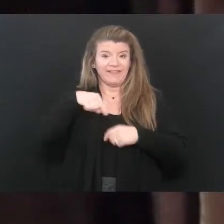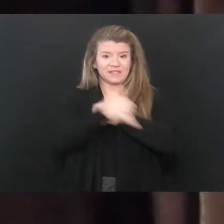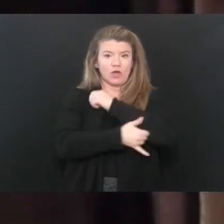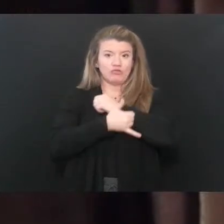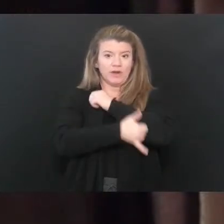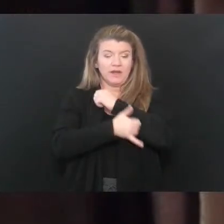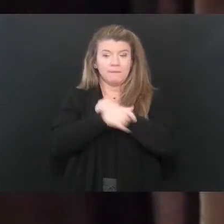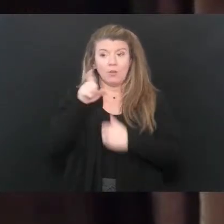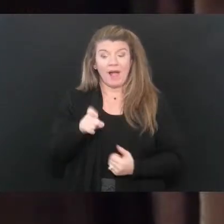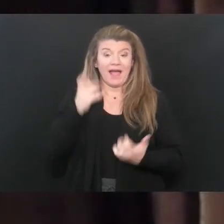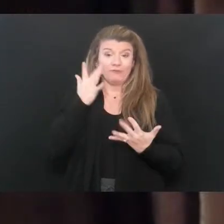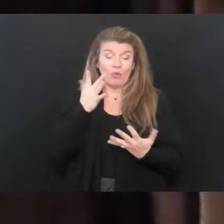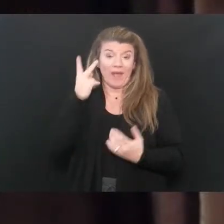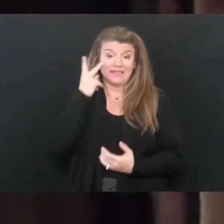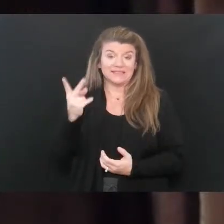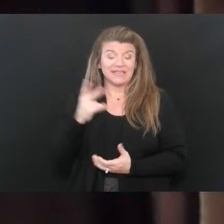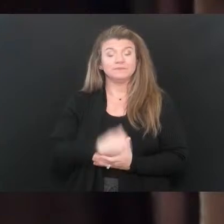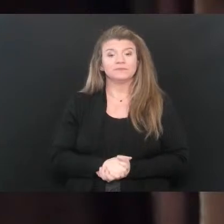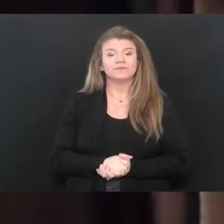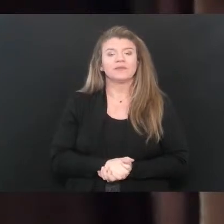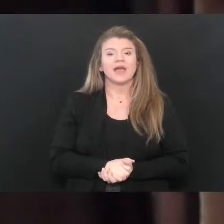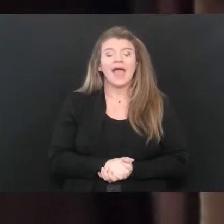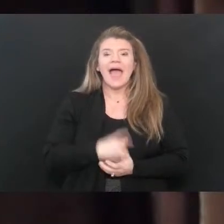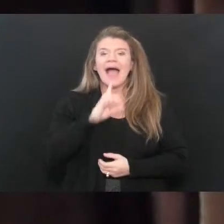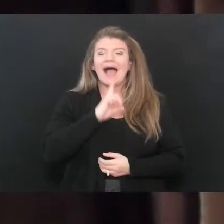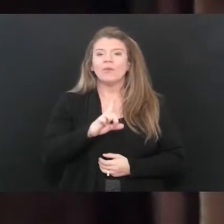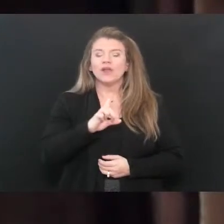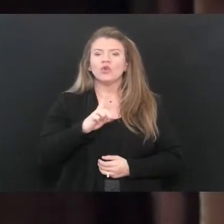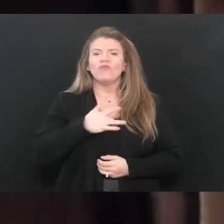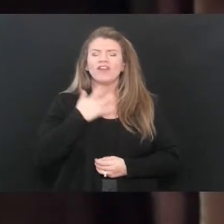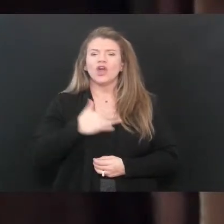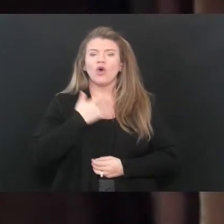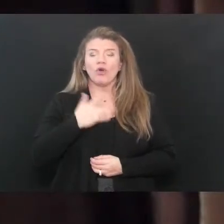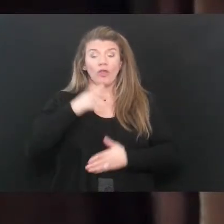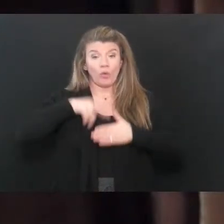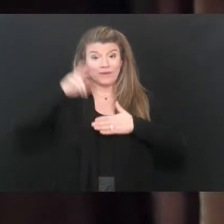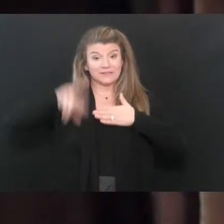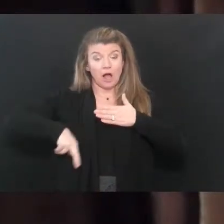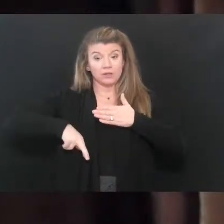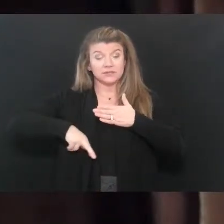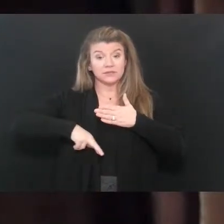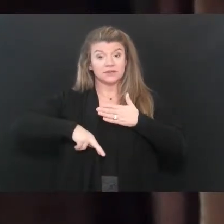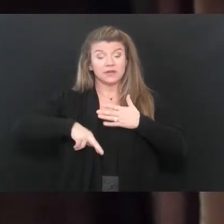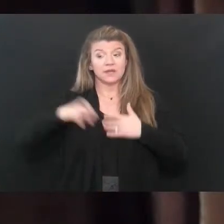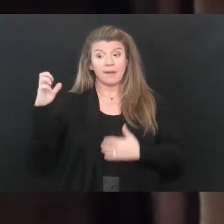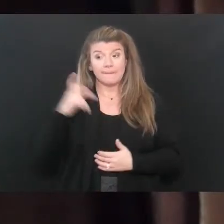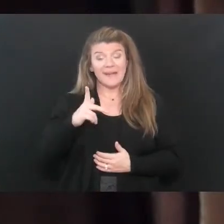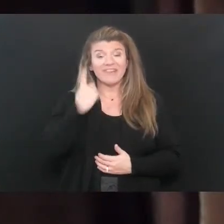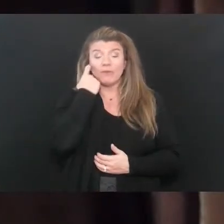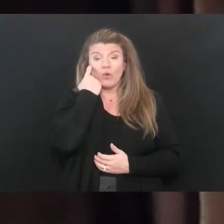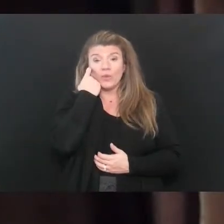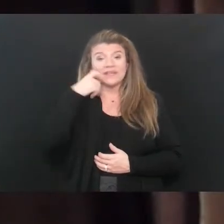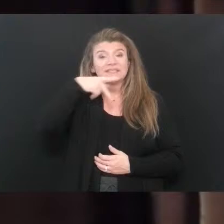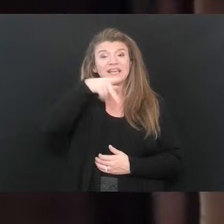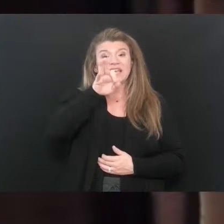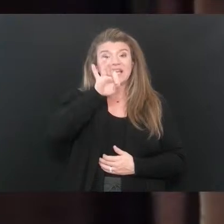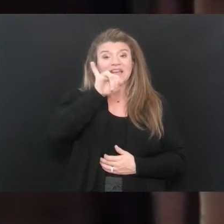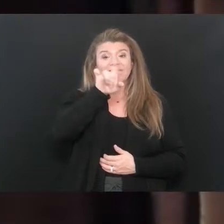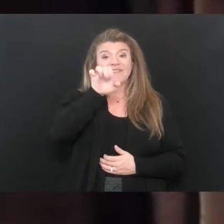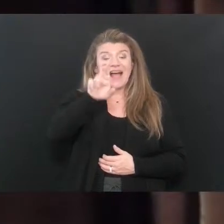country, but we'll have to wait and see. I do think that with the results coming back from the recent Pfizer